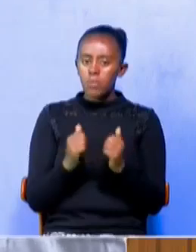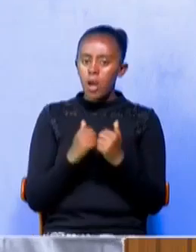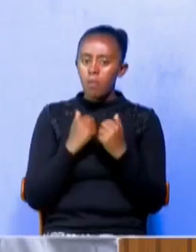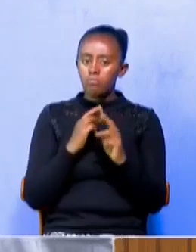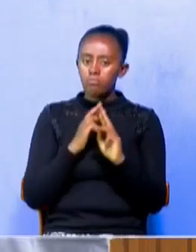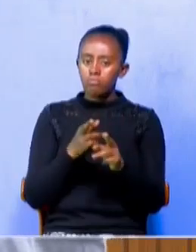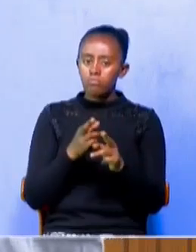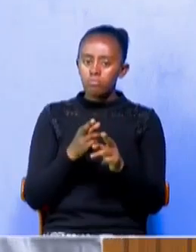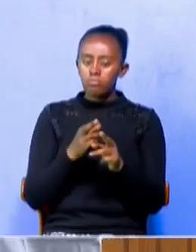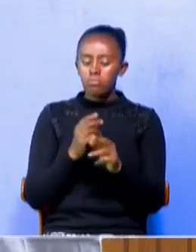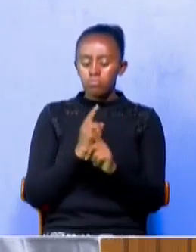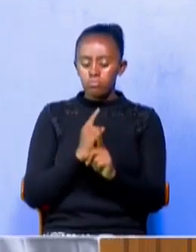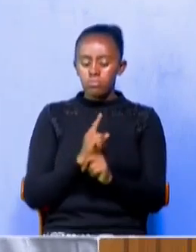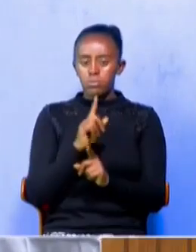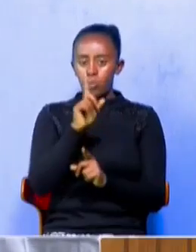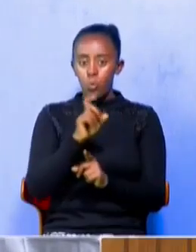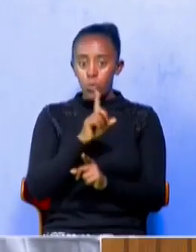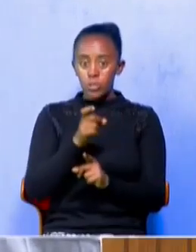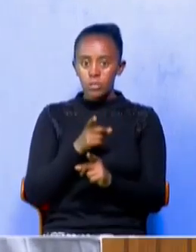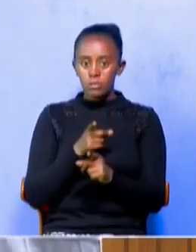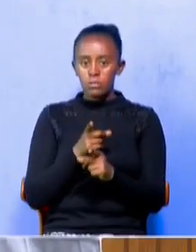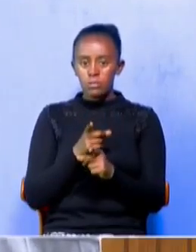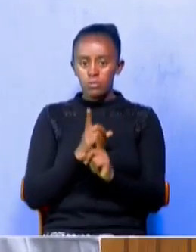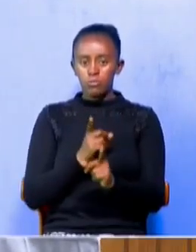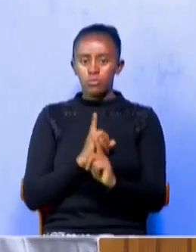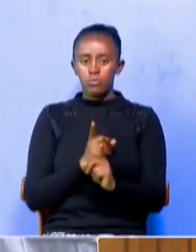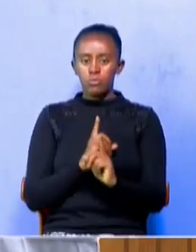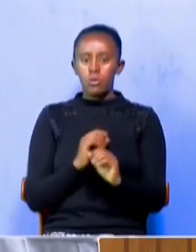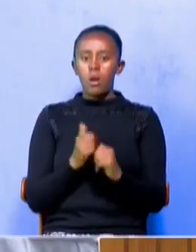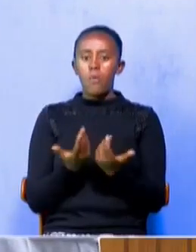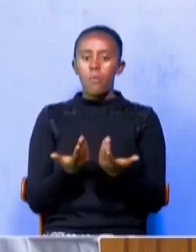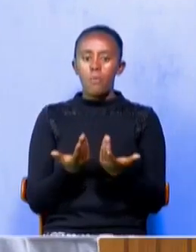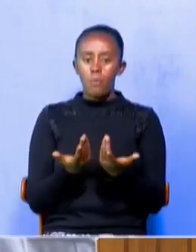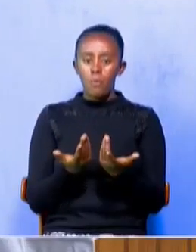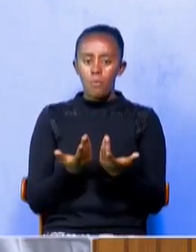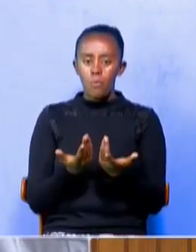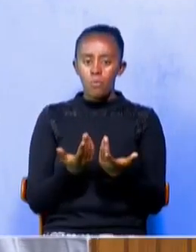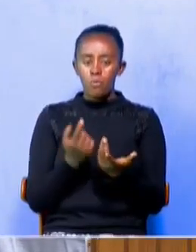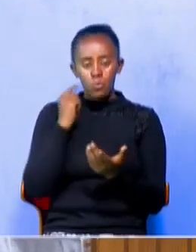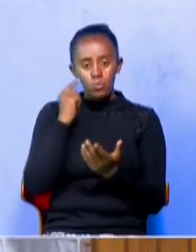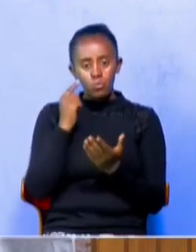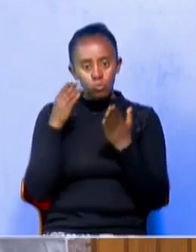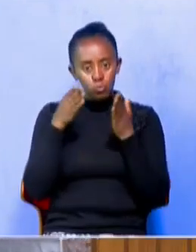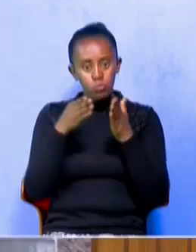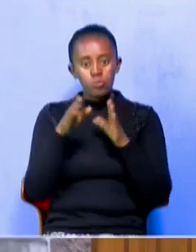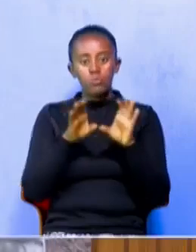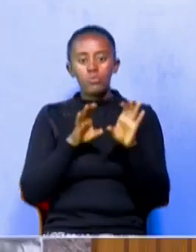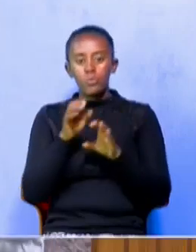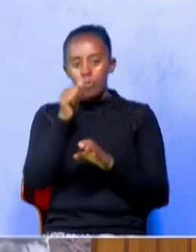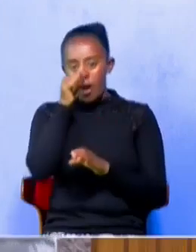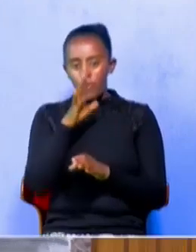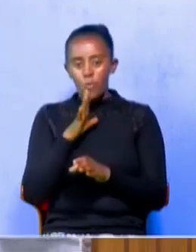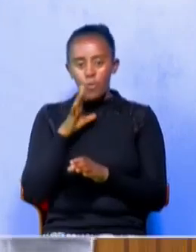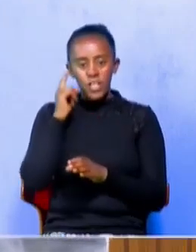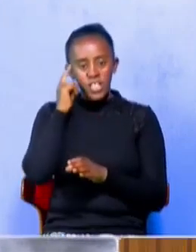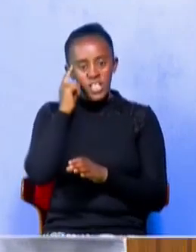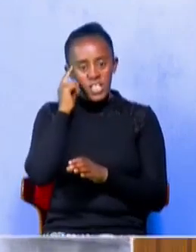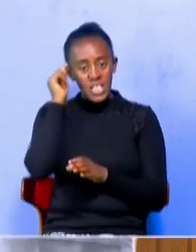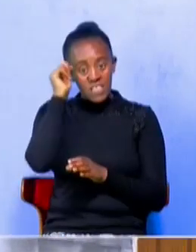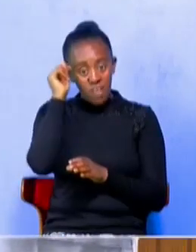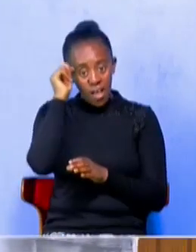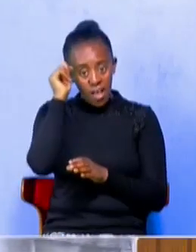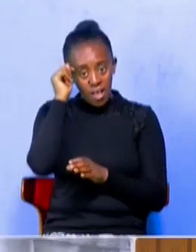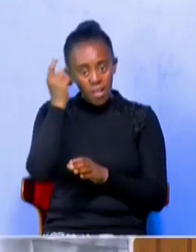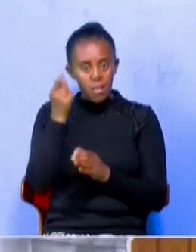the appropriate questions that concerns about Ato Tesfaye. You know, he's